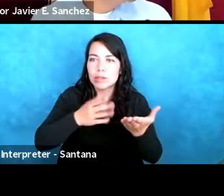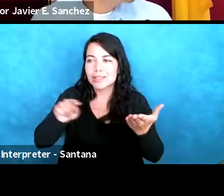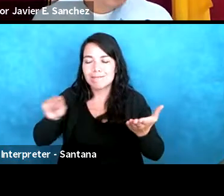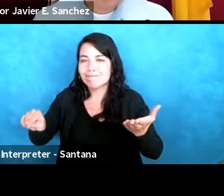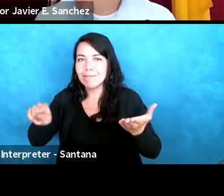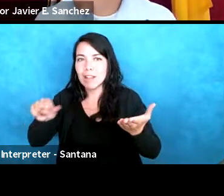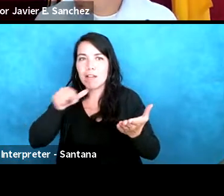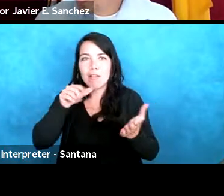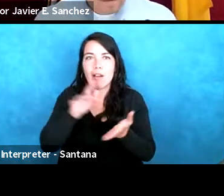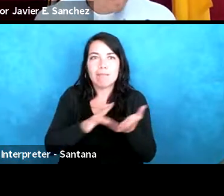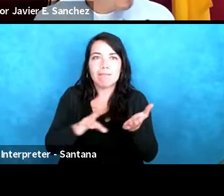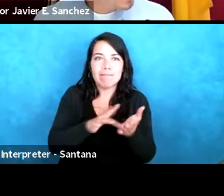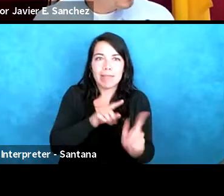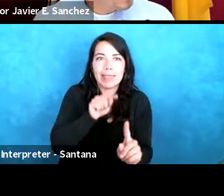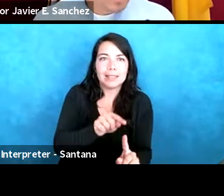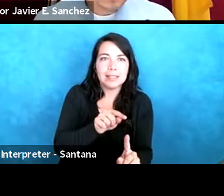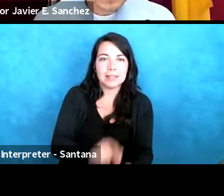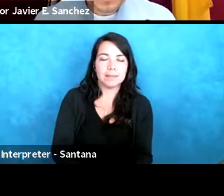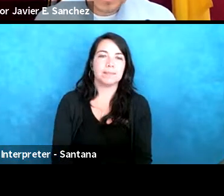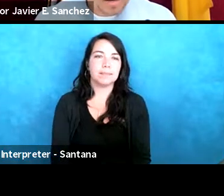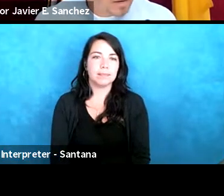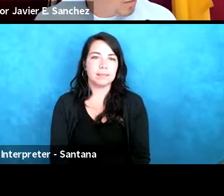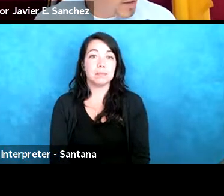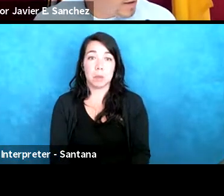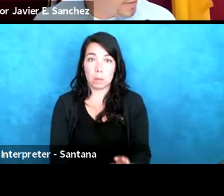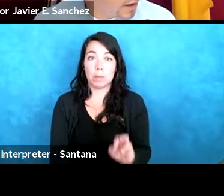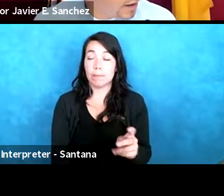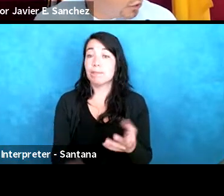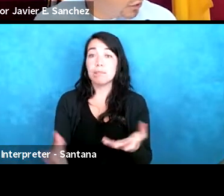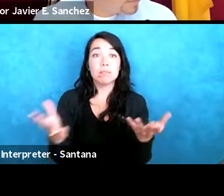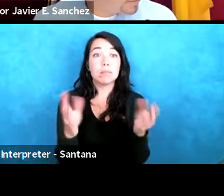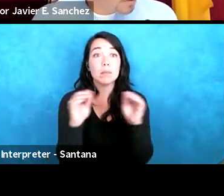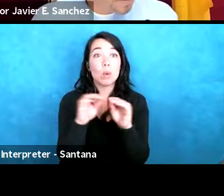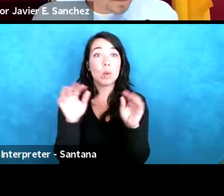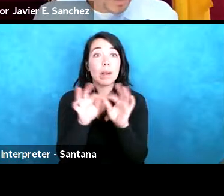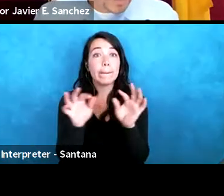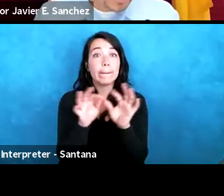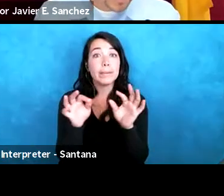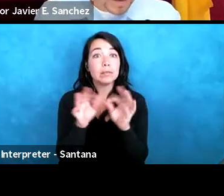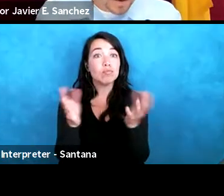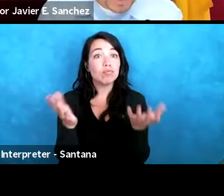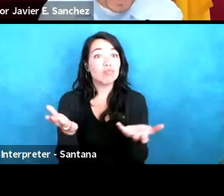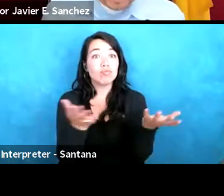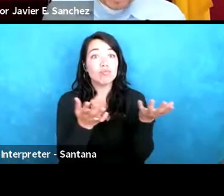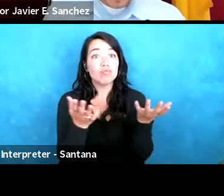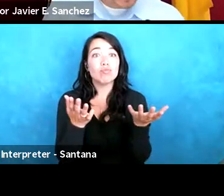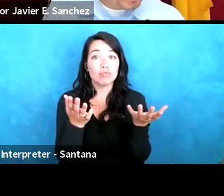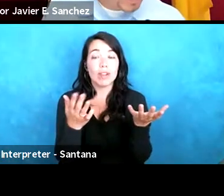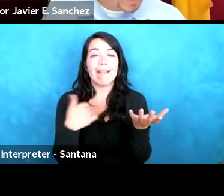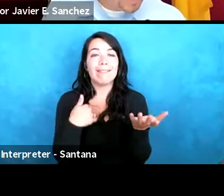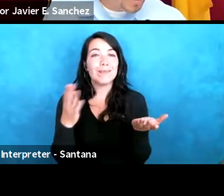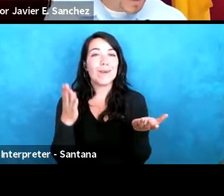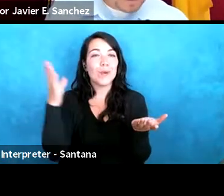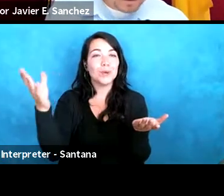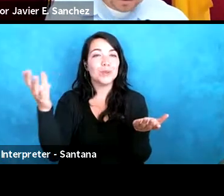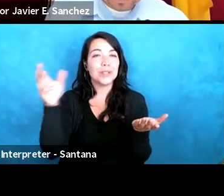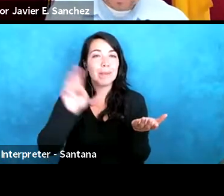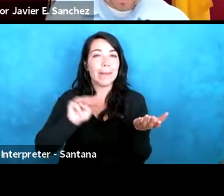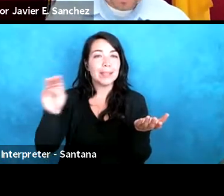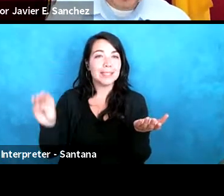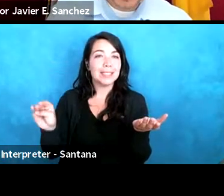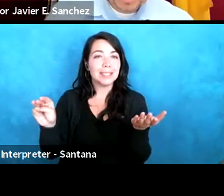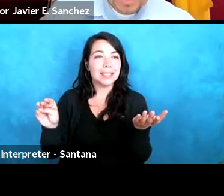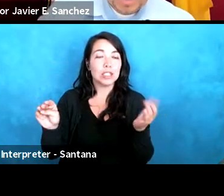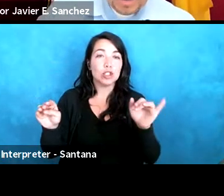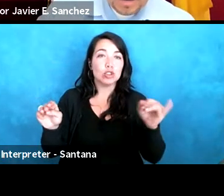questions? All right. Well, seeing none, we have a motion on the floor from Counselor Manny Martinez with a second from Counselor